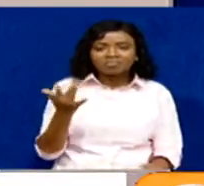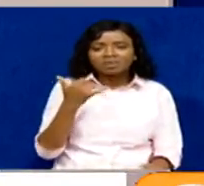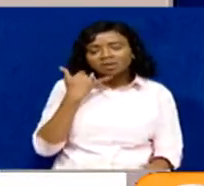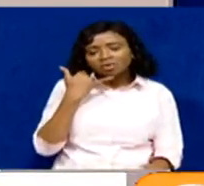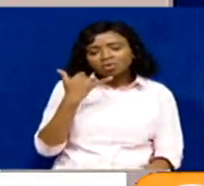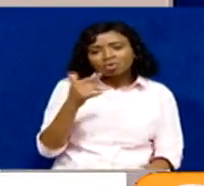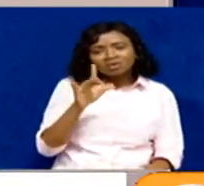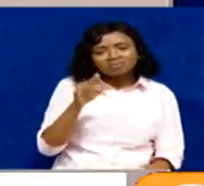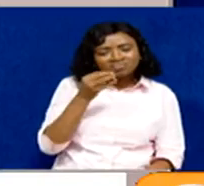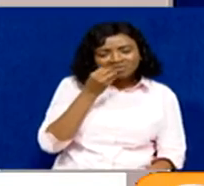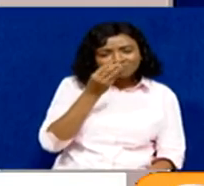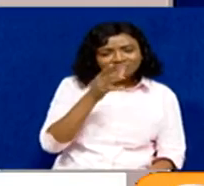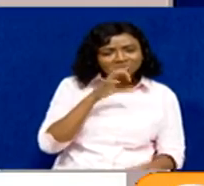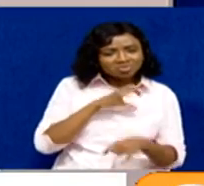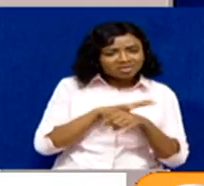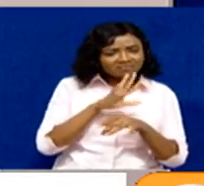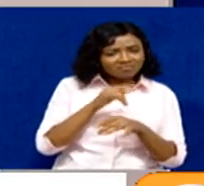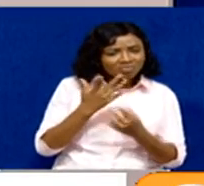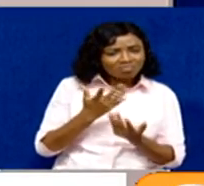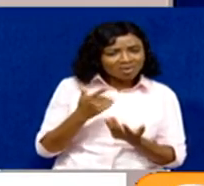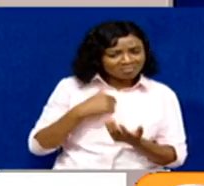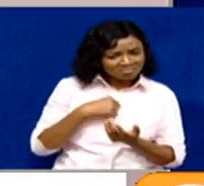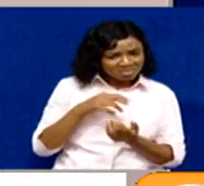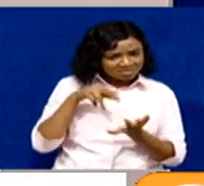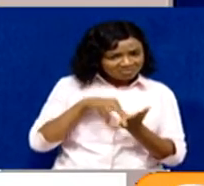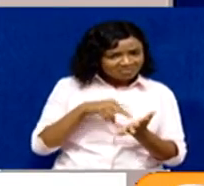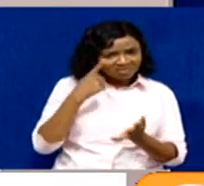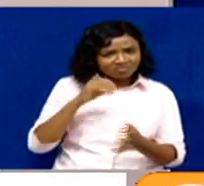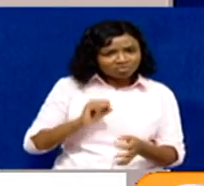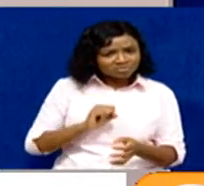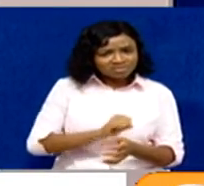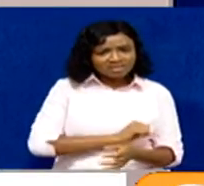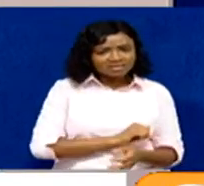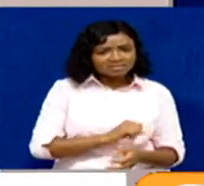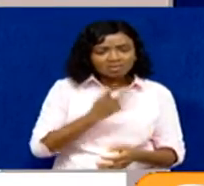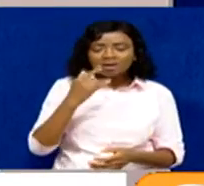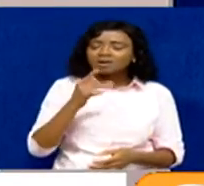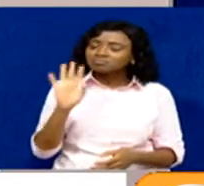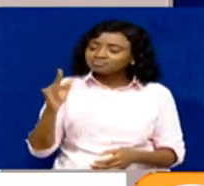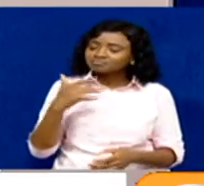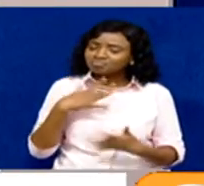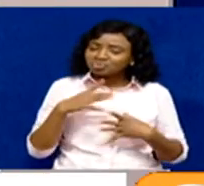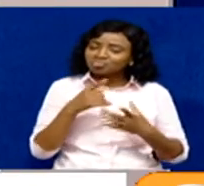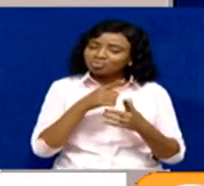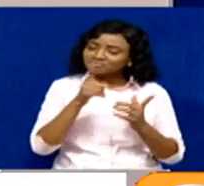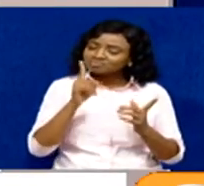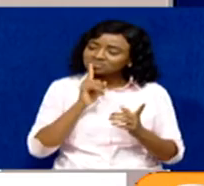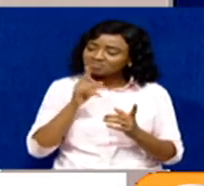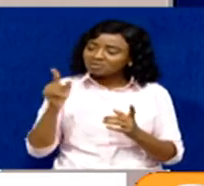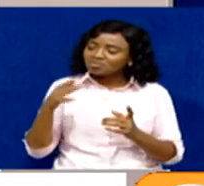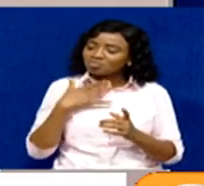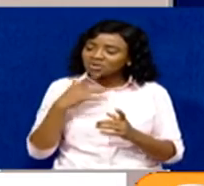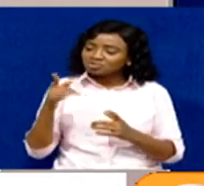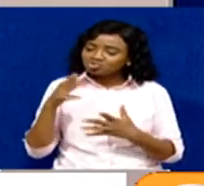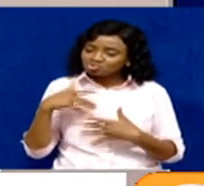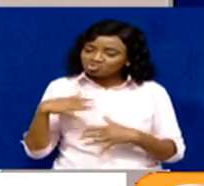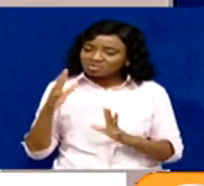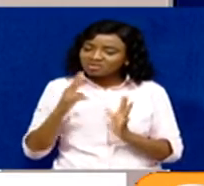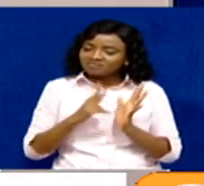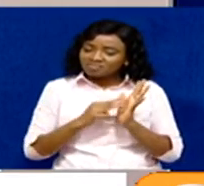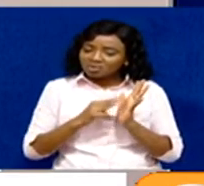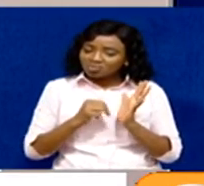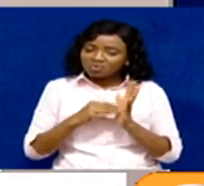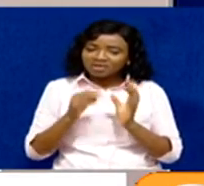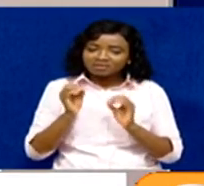so, that, you know, they don't want you to leave Makueni as an orphan, so to speak. But I had to ask him